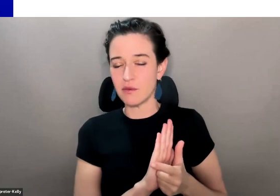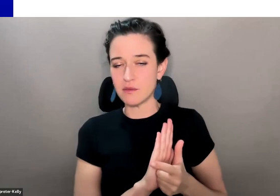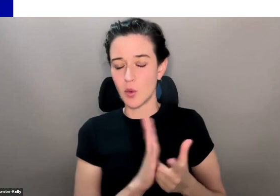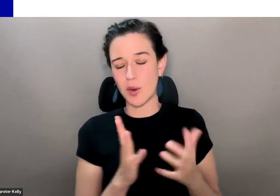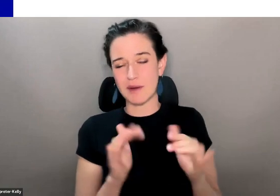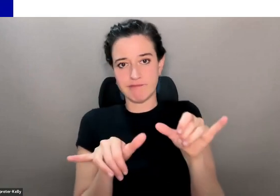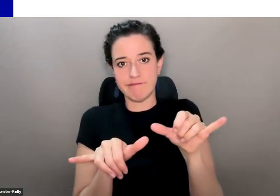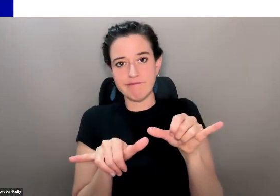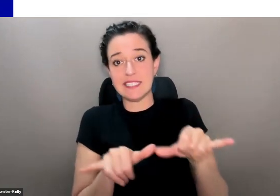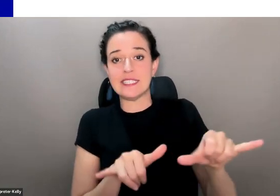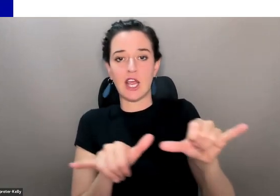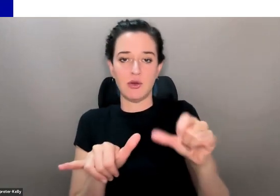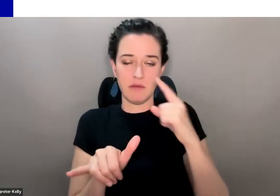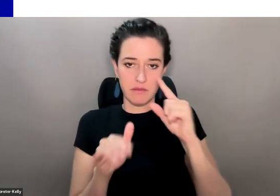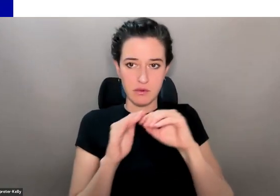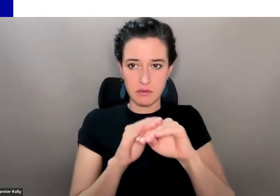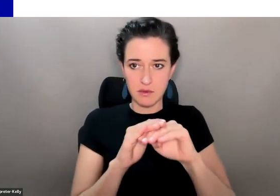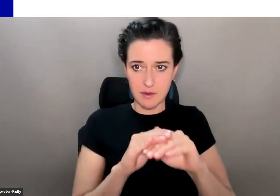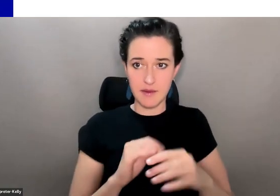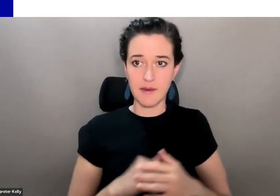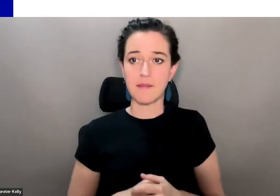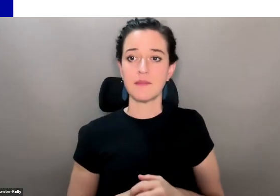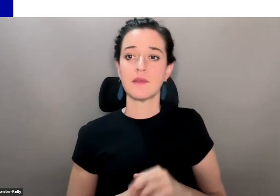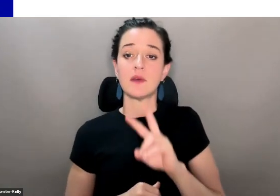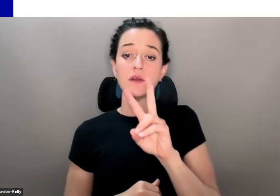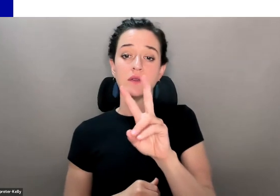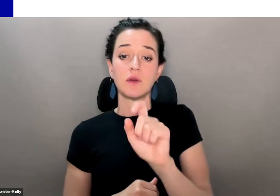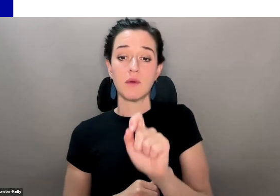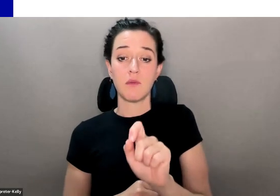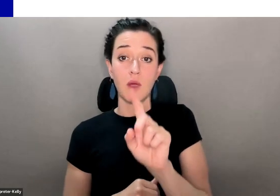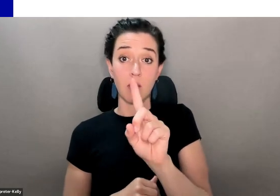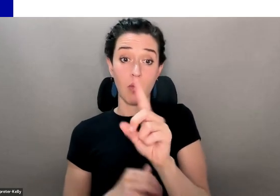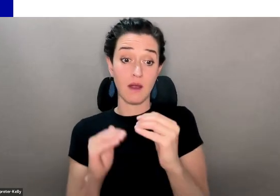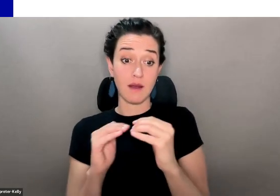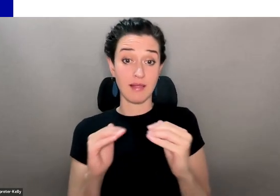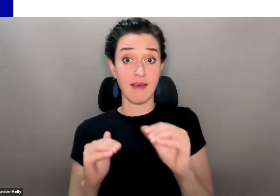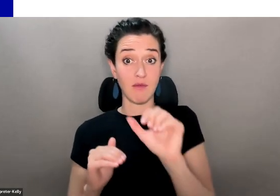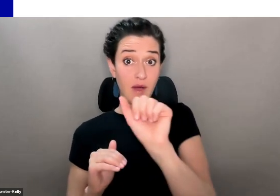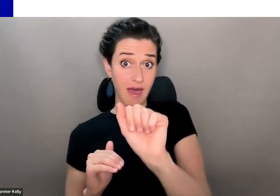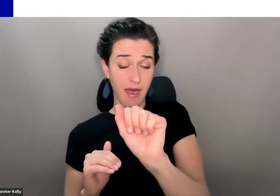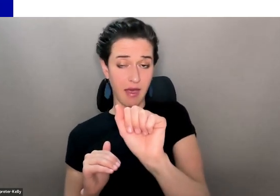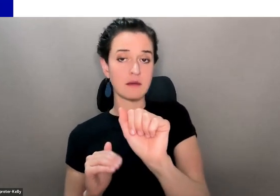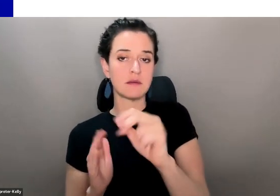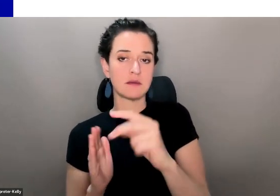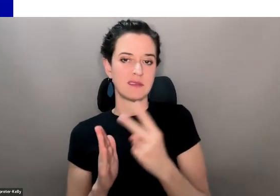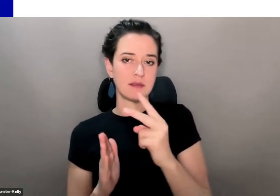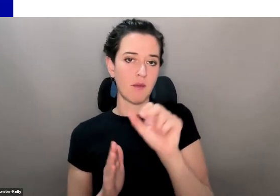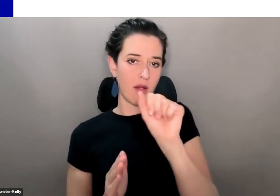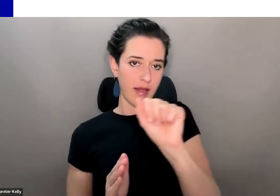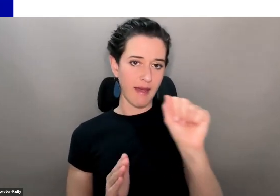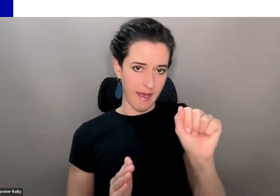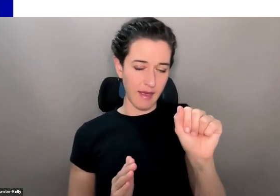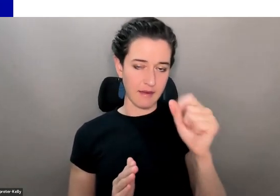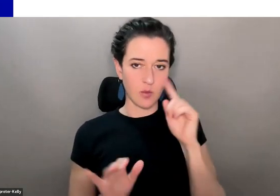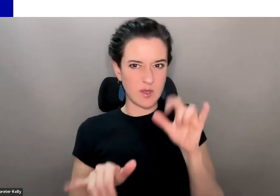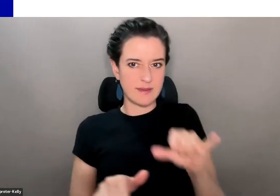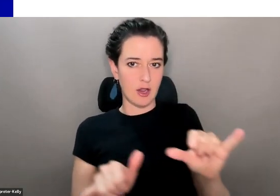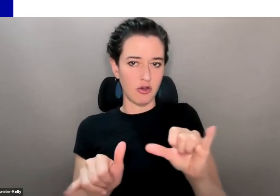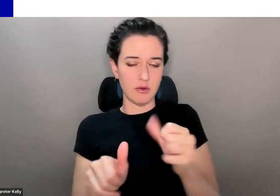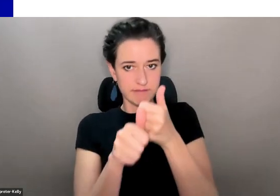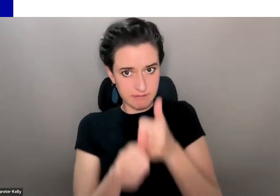criteria. We're adopting WCAG 2.1 Level A and Level AA as the standard for accessible web and mobile